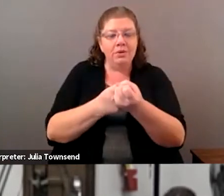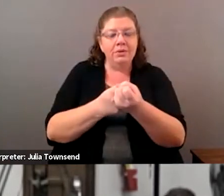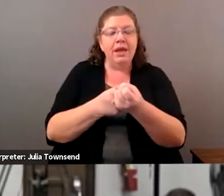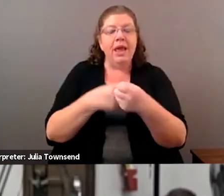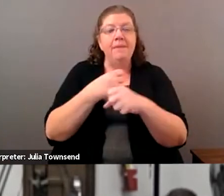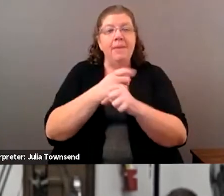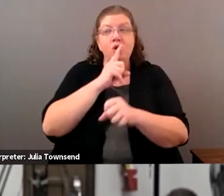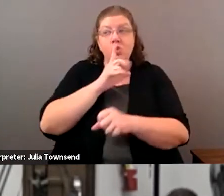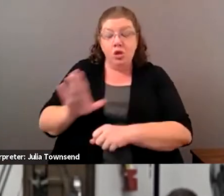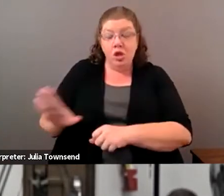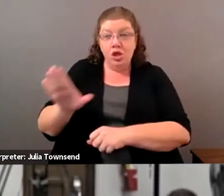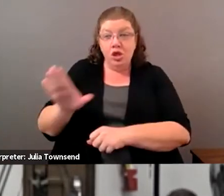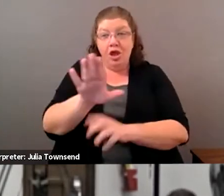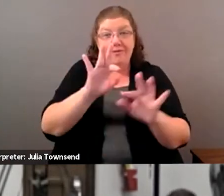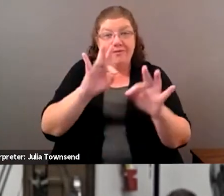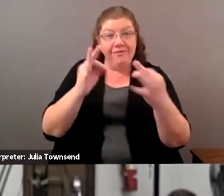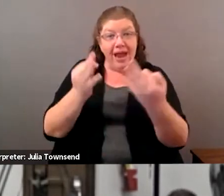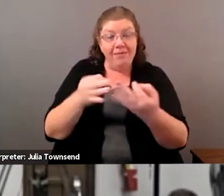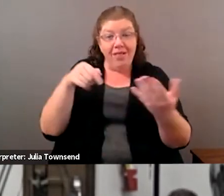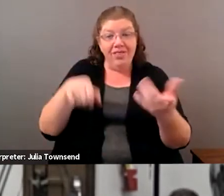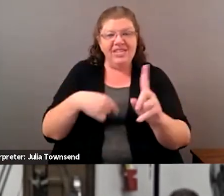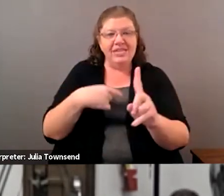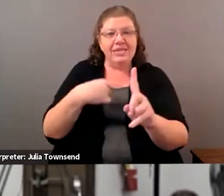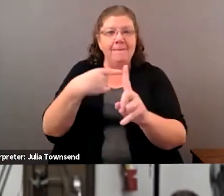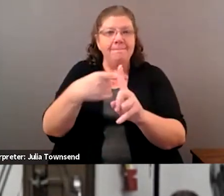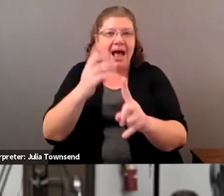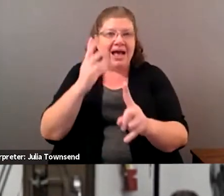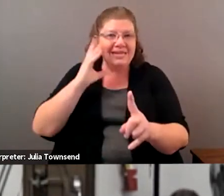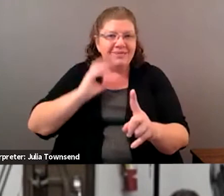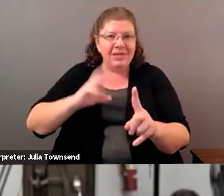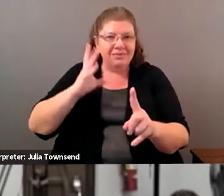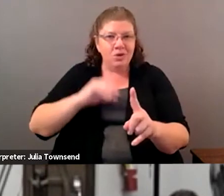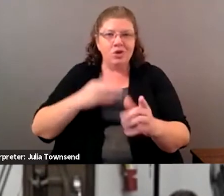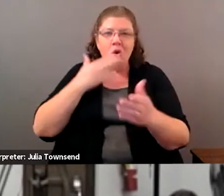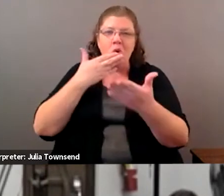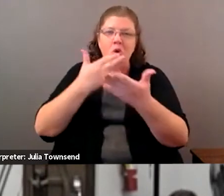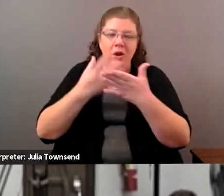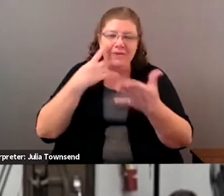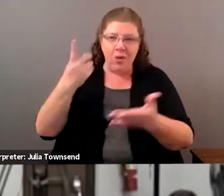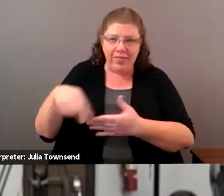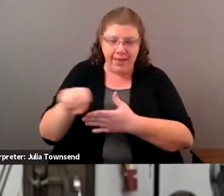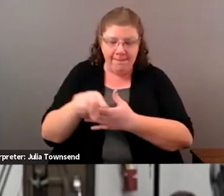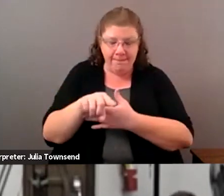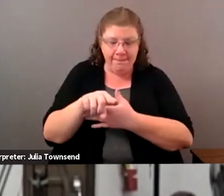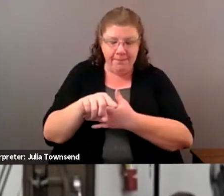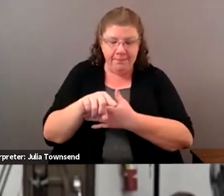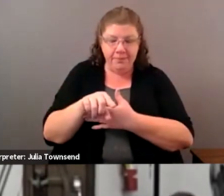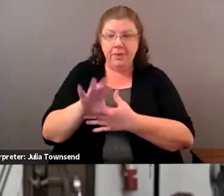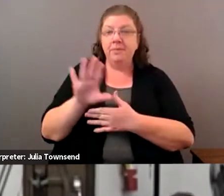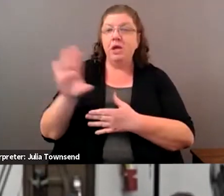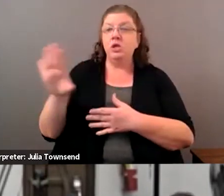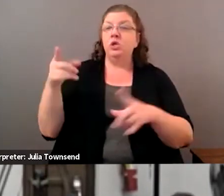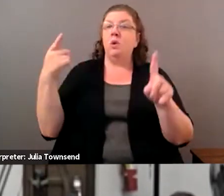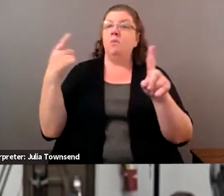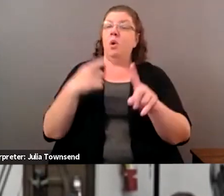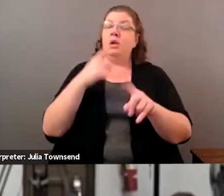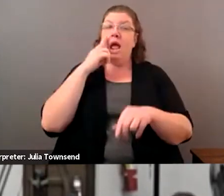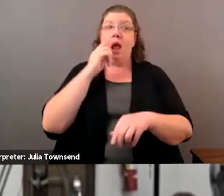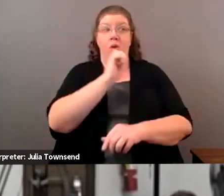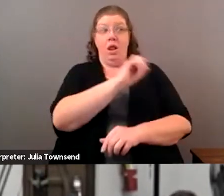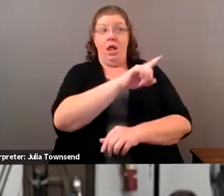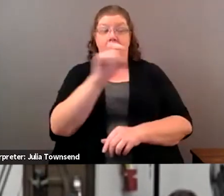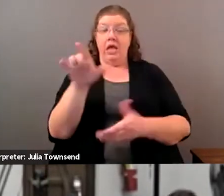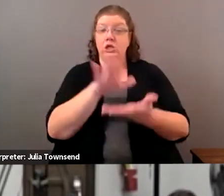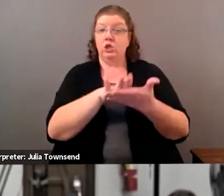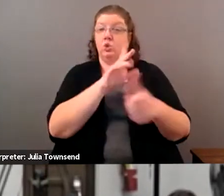families that this is in fact a positive experience for them. But to your point, I will ask the principals to